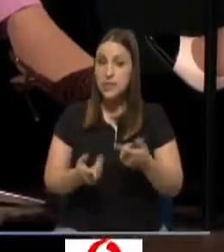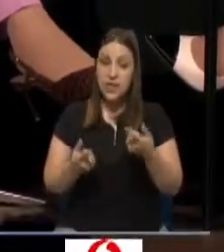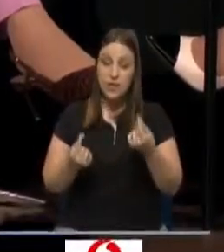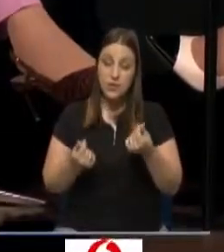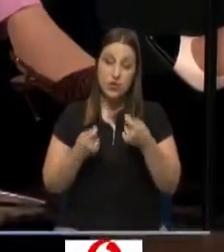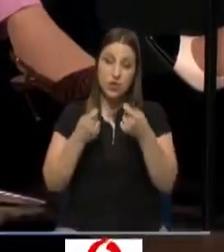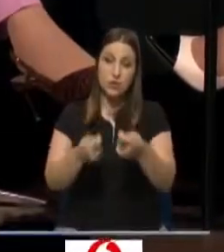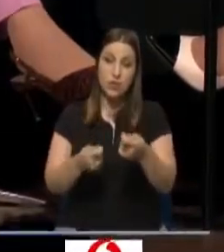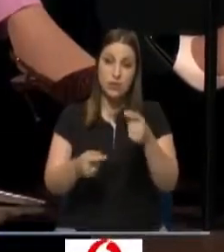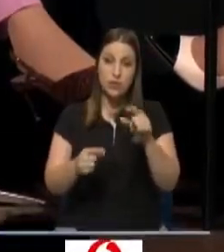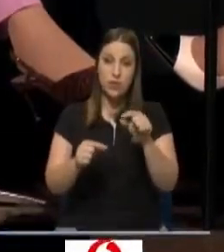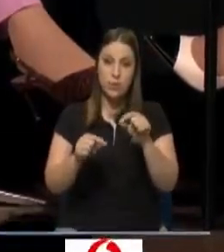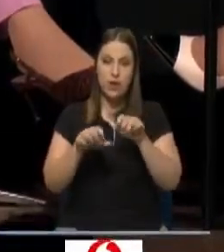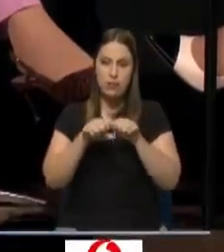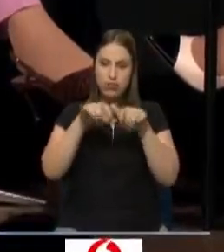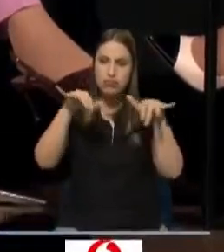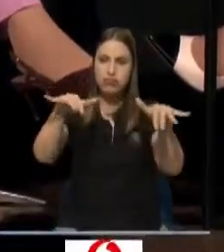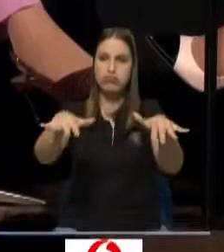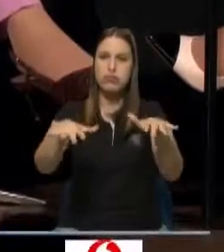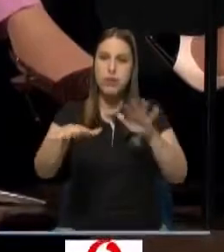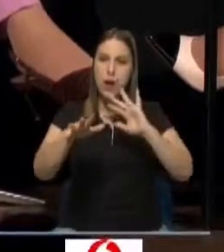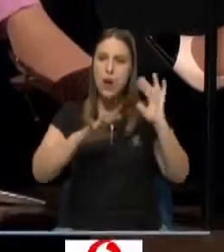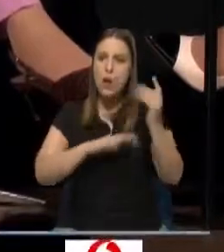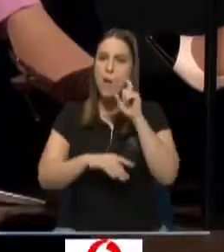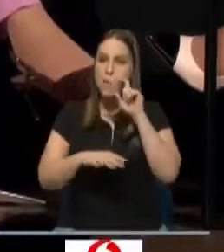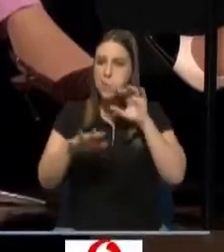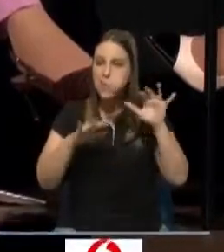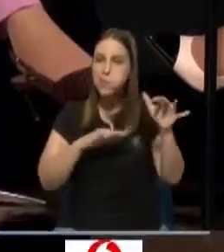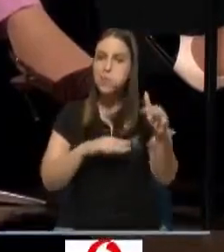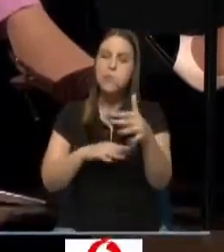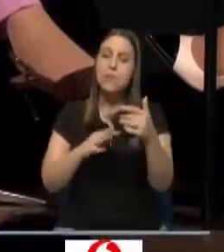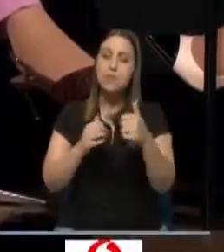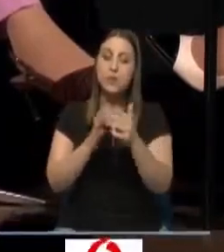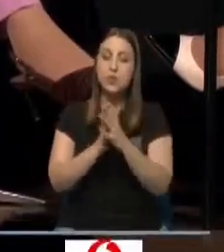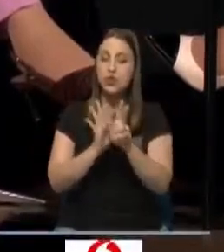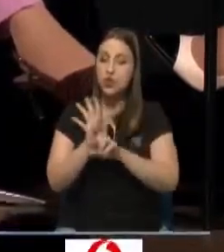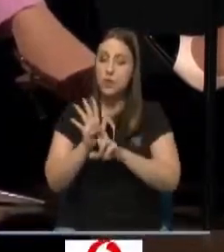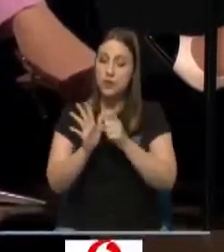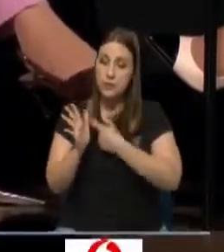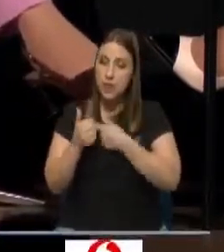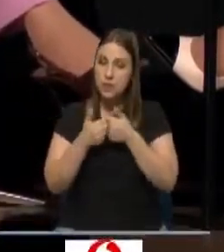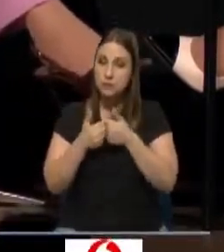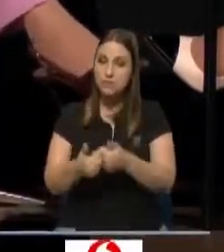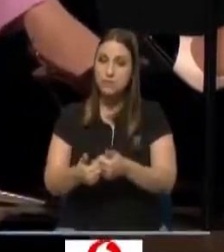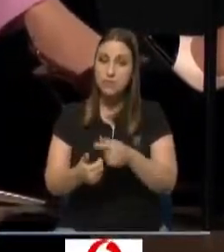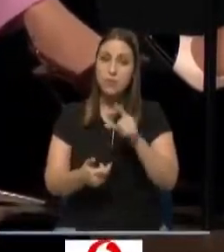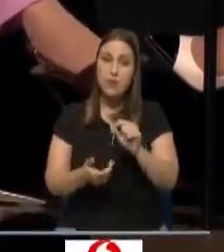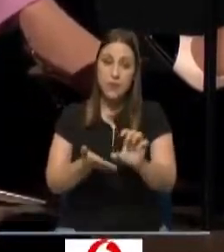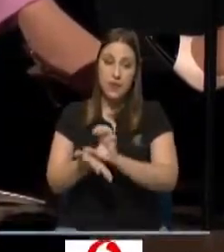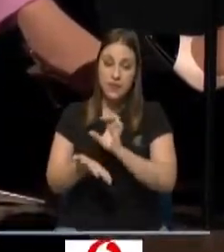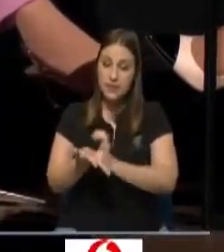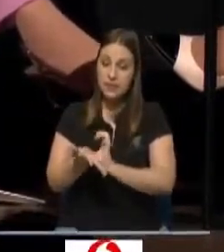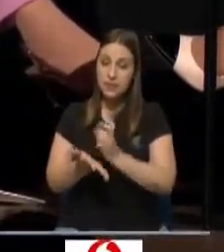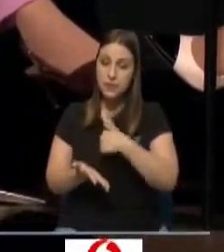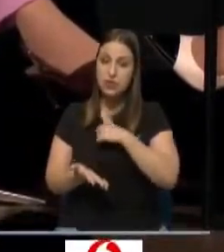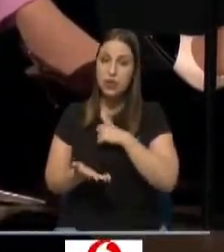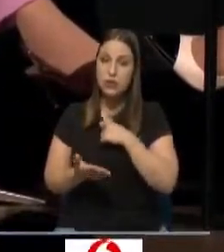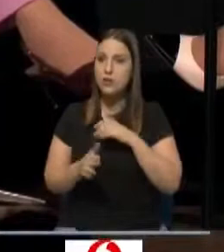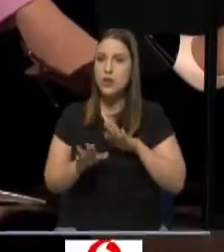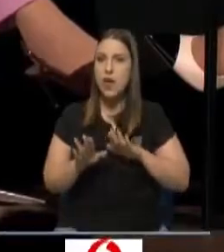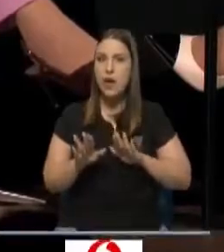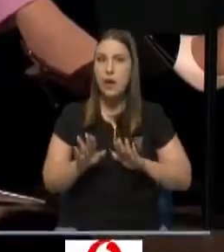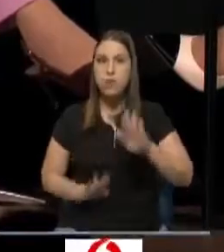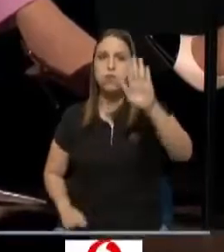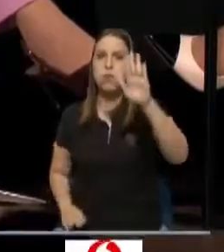network. And so this investment and coverage and all these commitments that the regulatory commits we have to comply with, and our revenues have